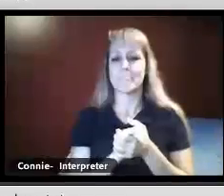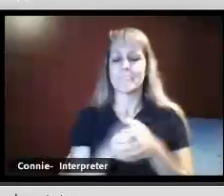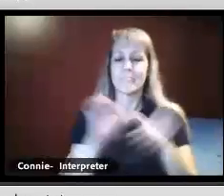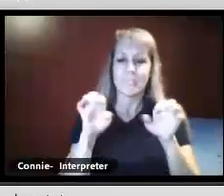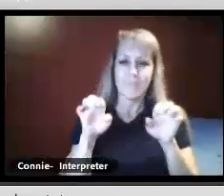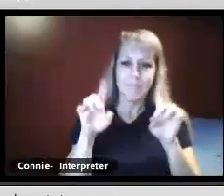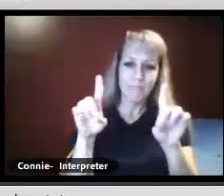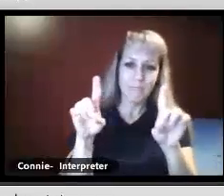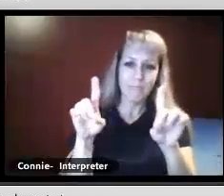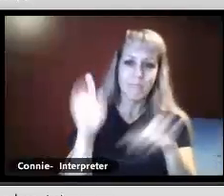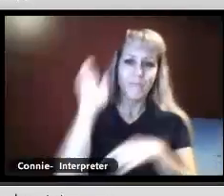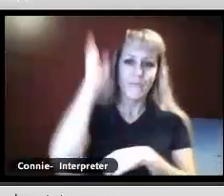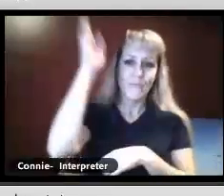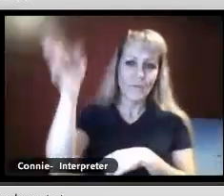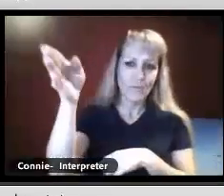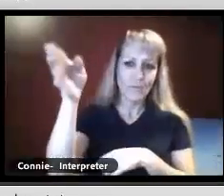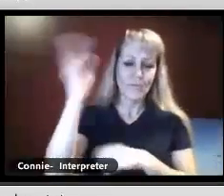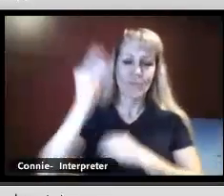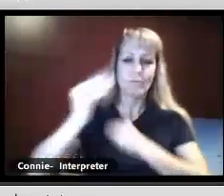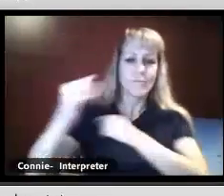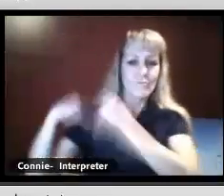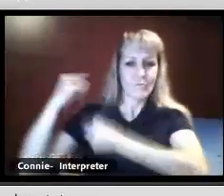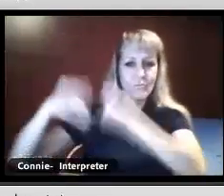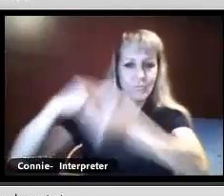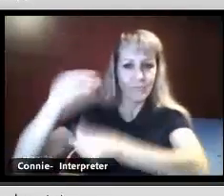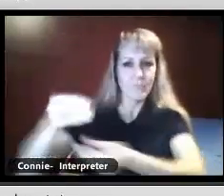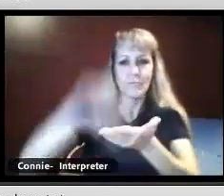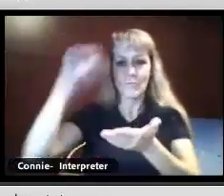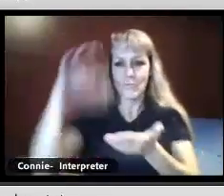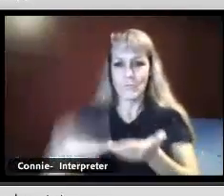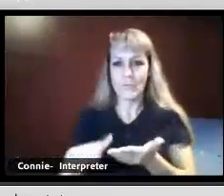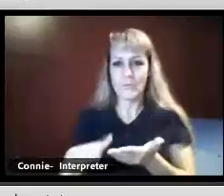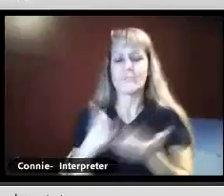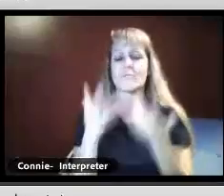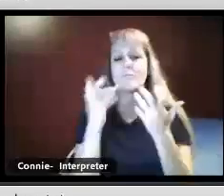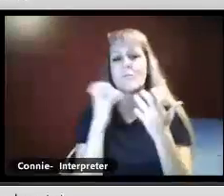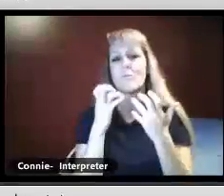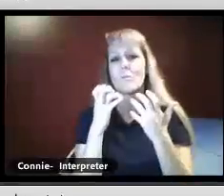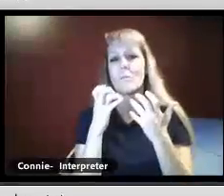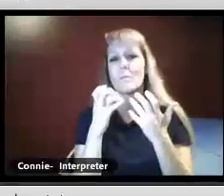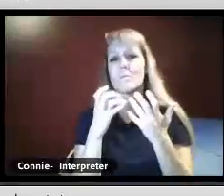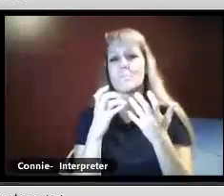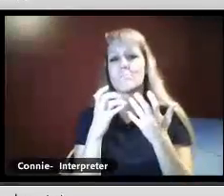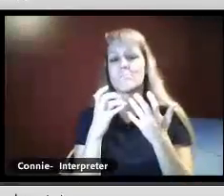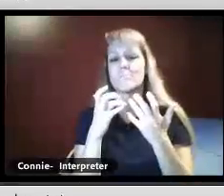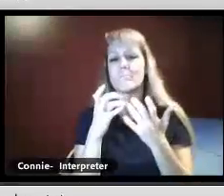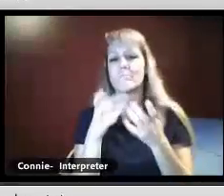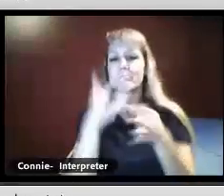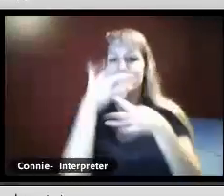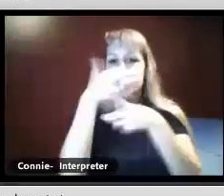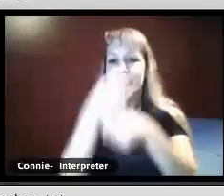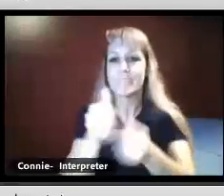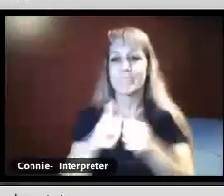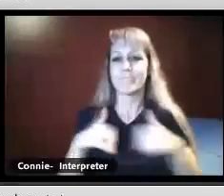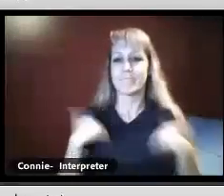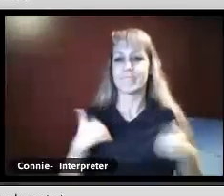educating future generations about this topic and appealing to younger students, it has created this